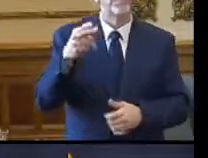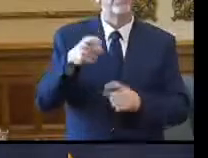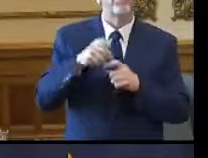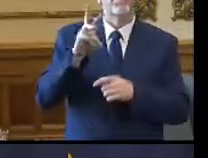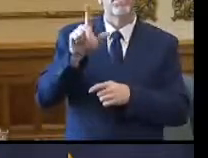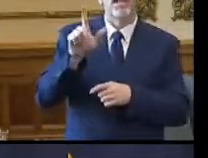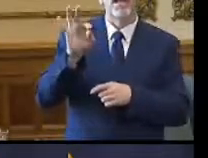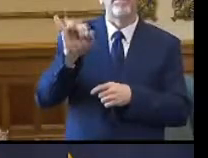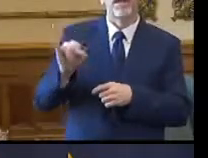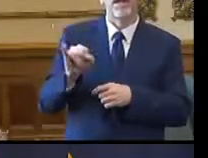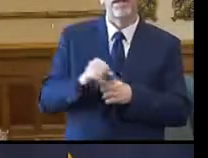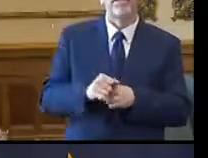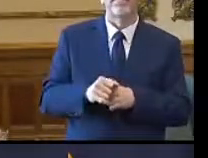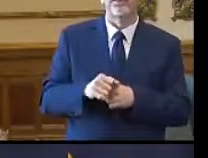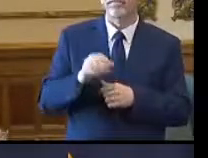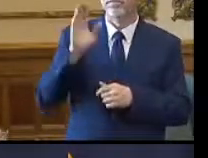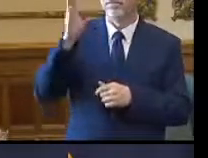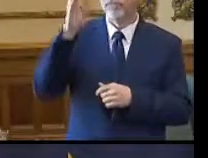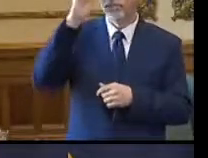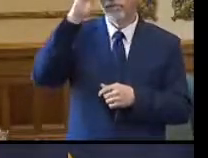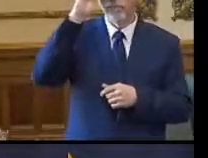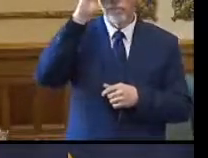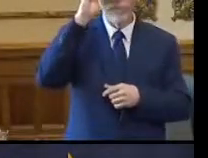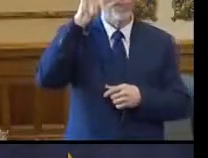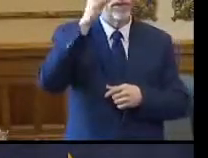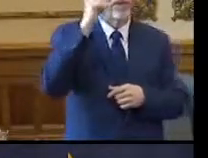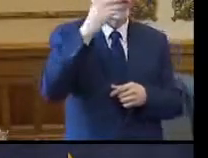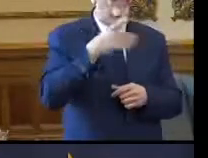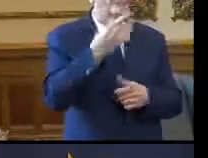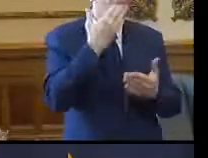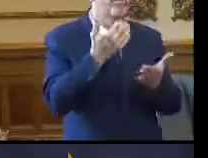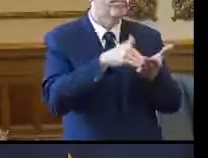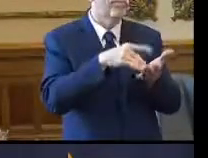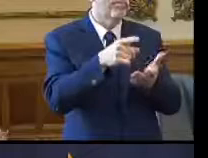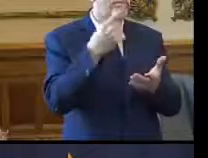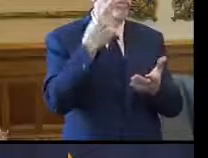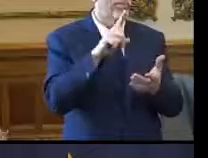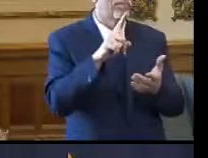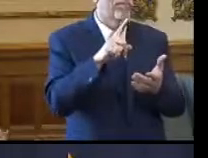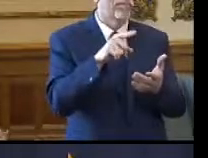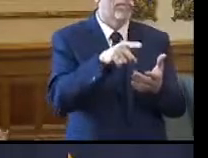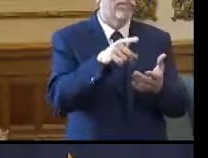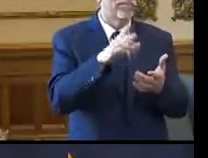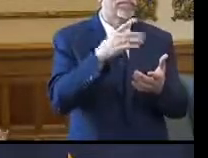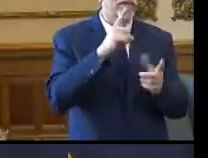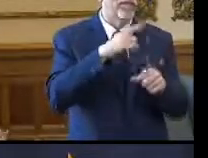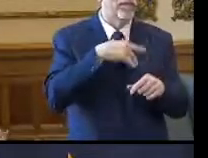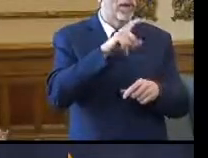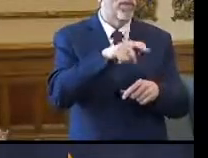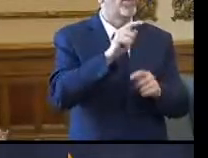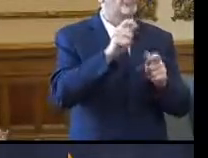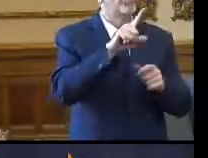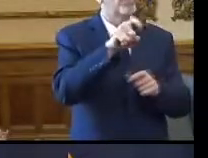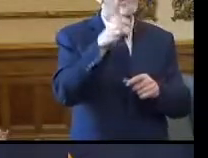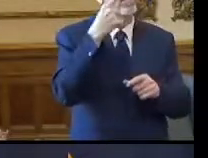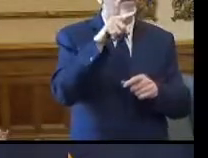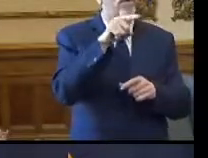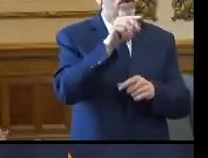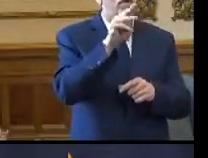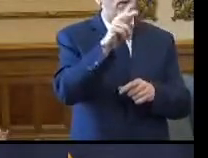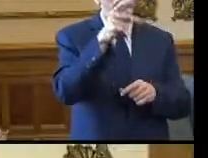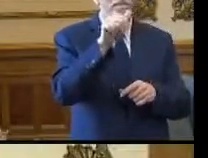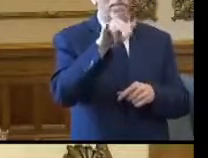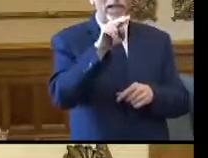WLFI. Hello, Jeff. Hello, Governor. Thanks again for doing this. Had a quick question for Commissioner